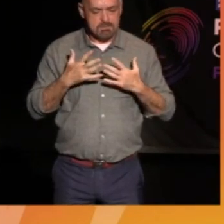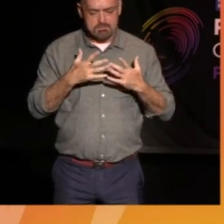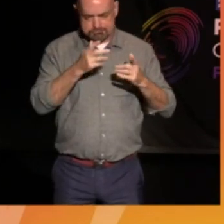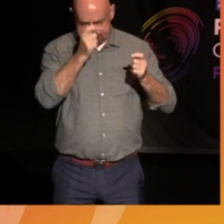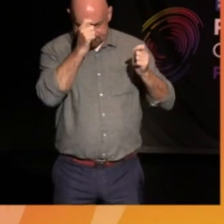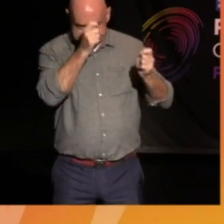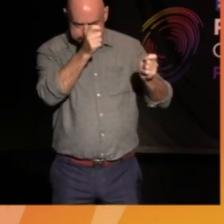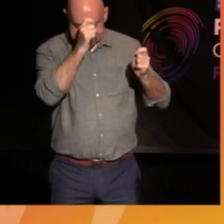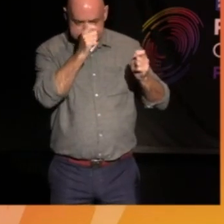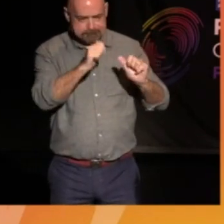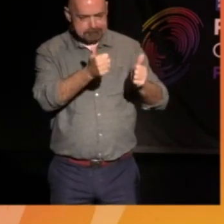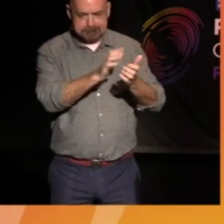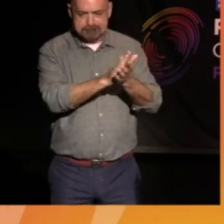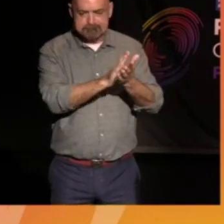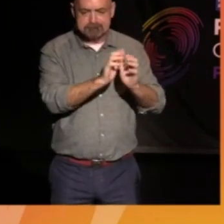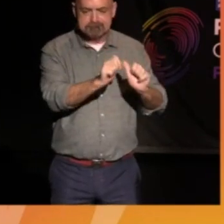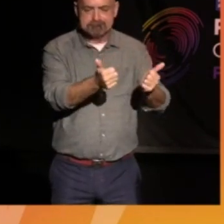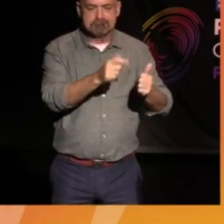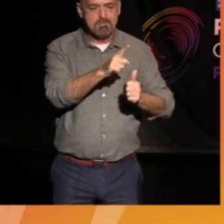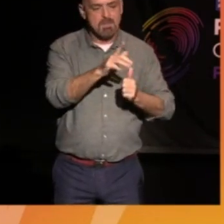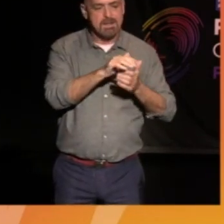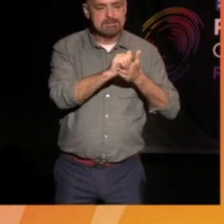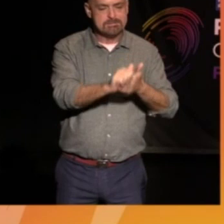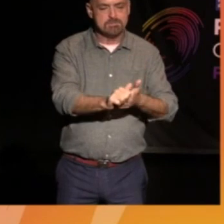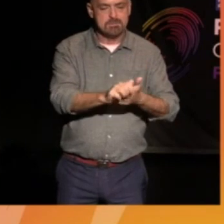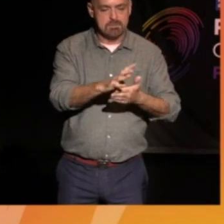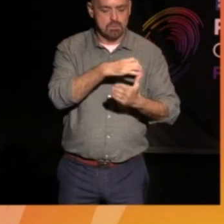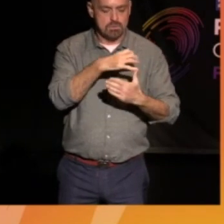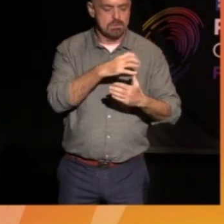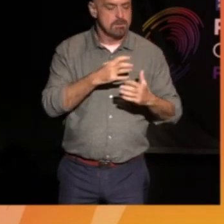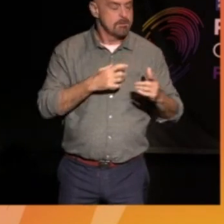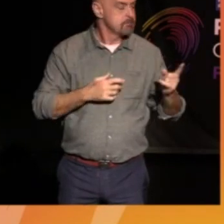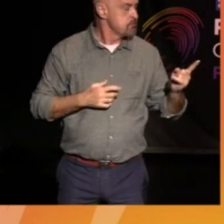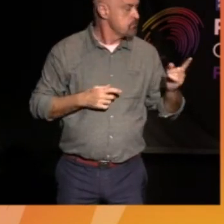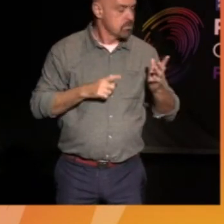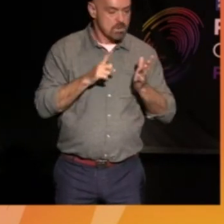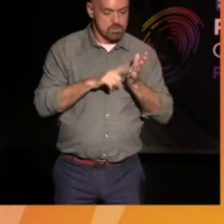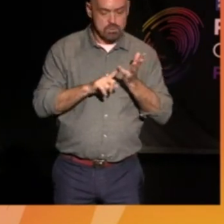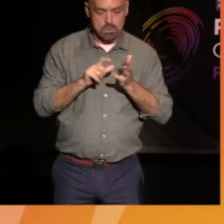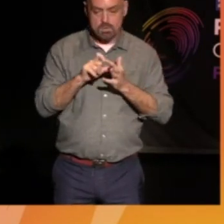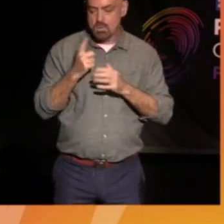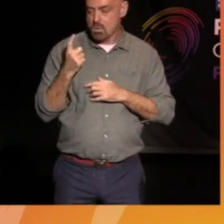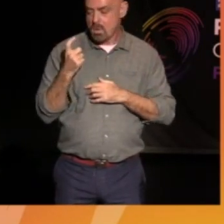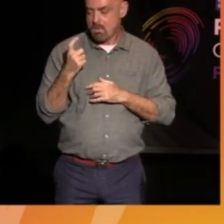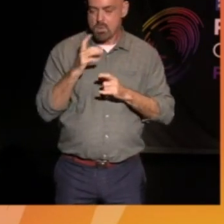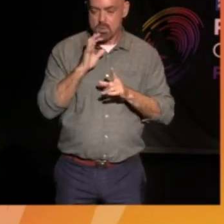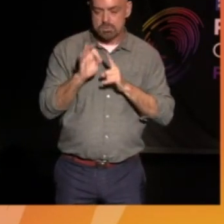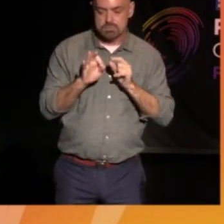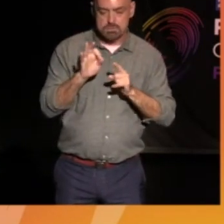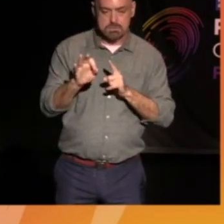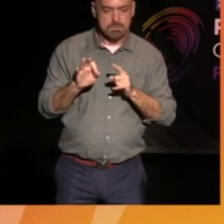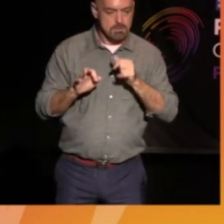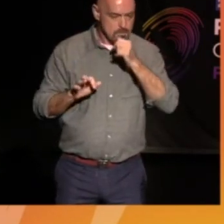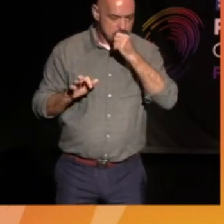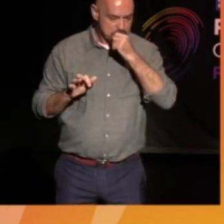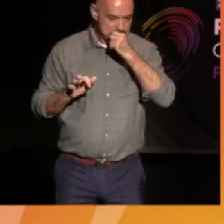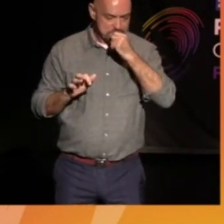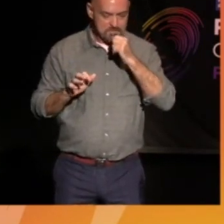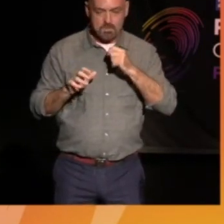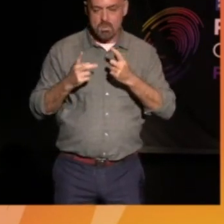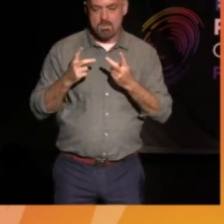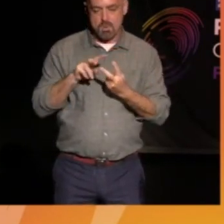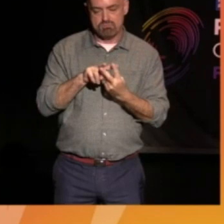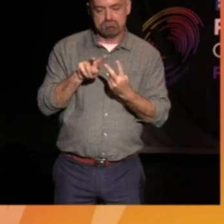them and for their leadership. So I've got one more question for you, Kailash, and then one, Kinsu, for